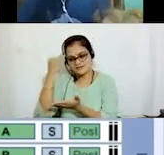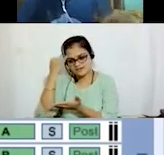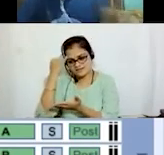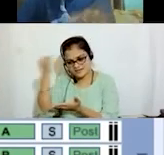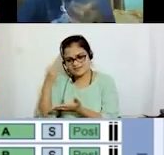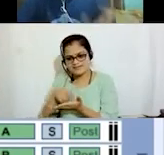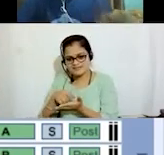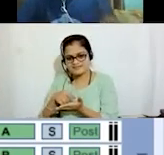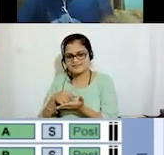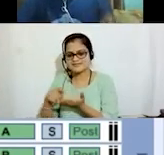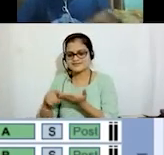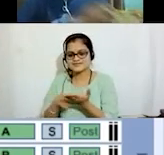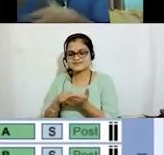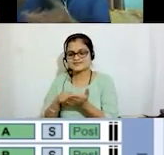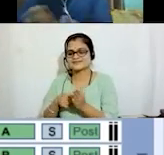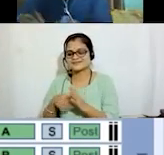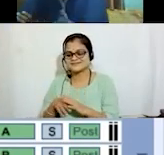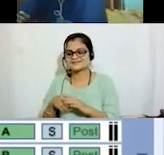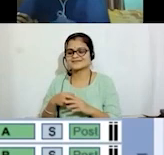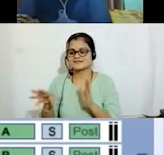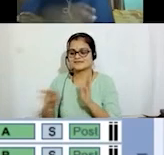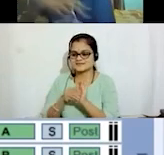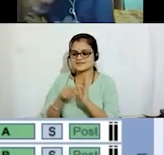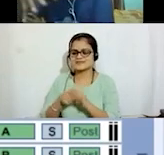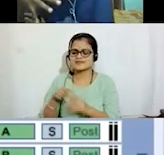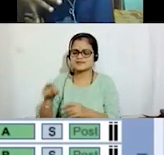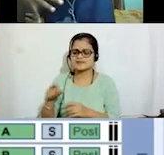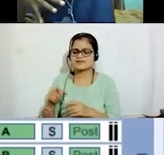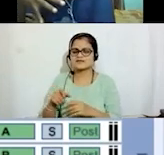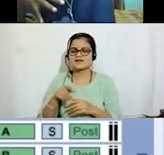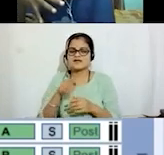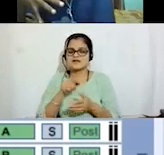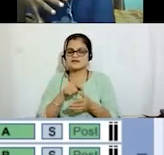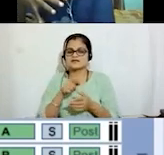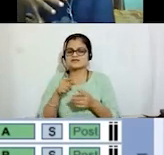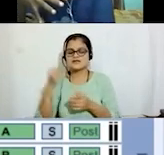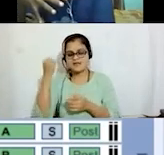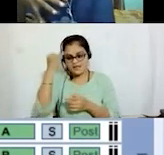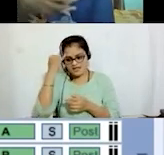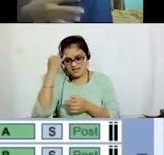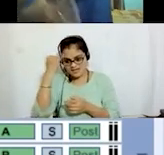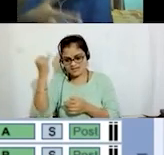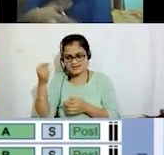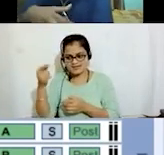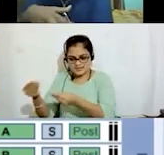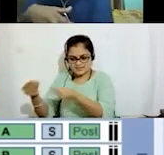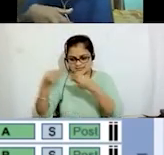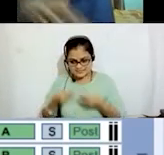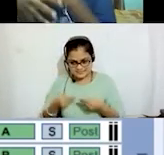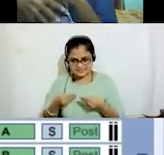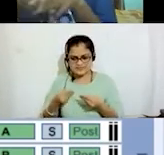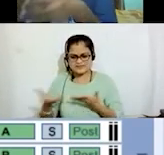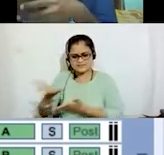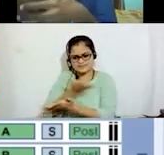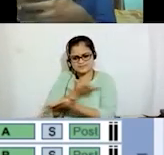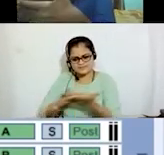okay, I'll get it in the least way possible. So I took my phone and got it recorded. So he basically wrote this idea about, I mean, so like we had this discussion, like